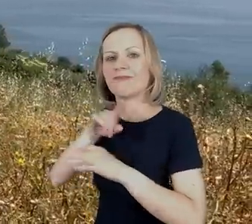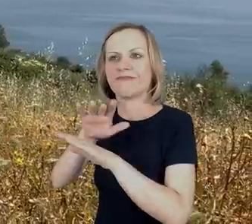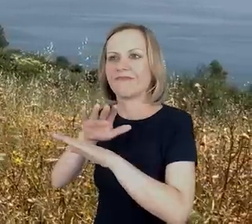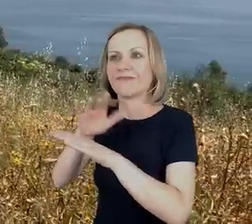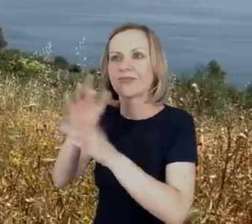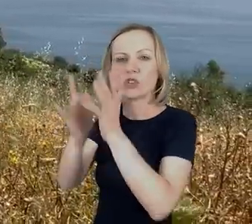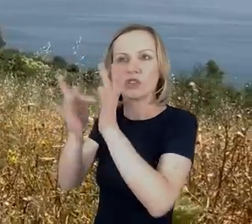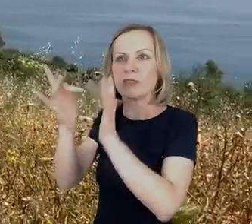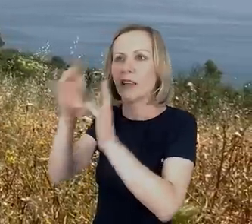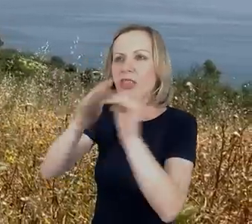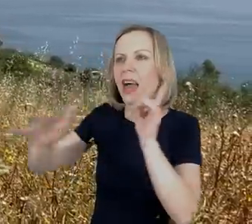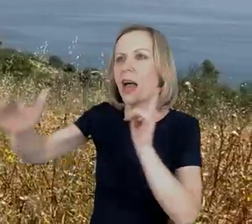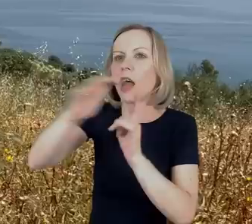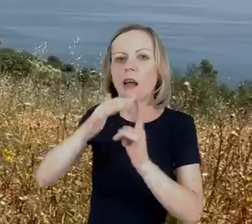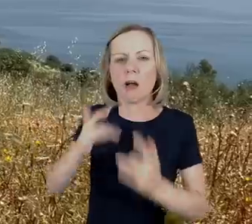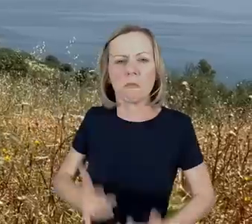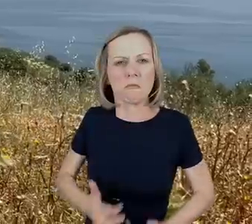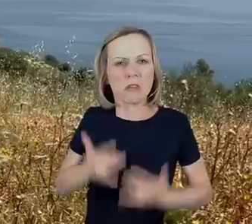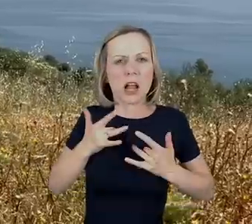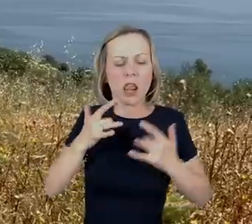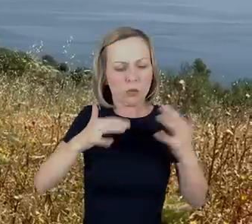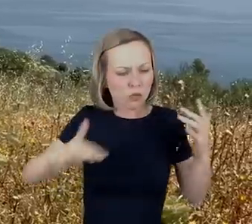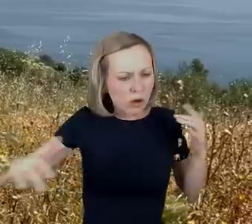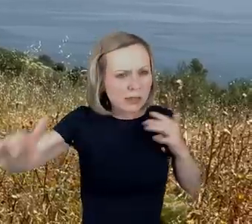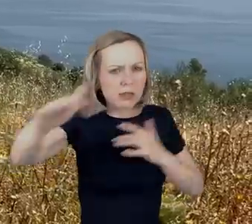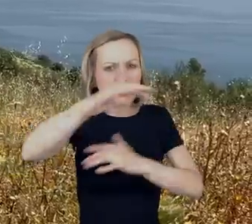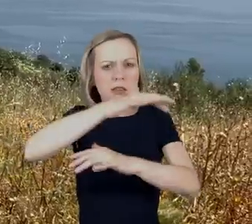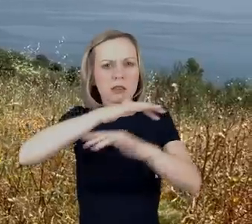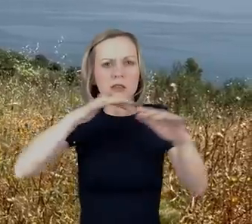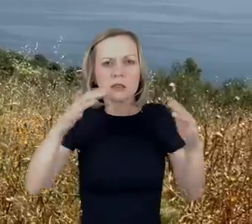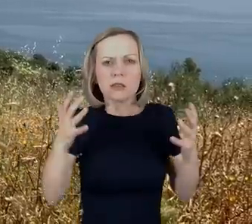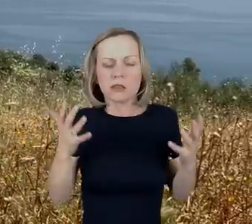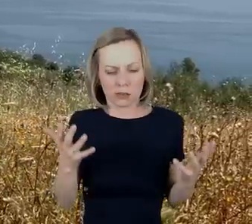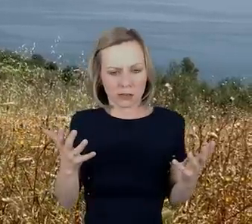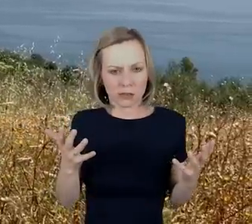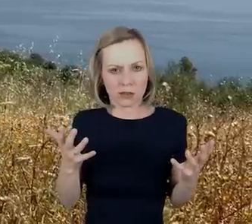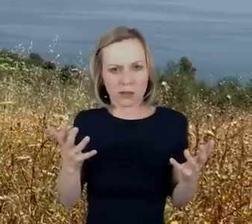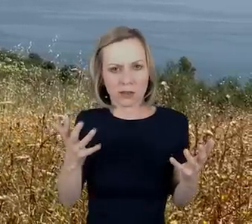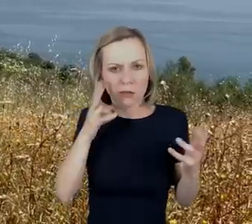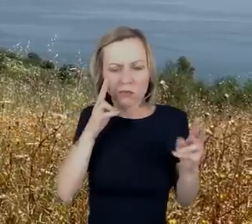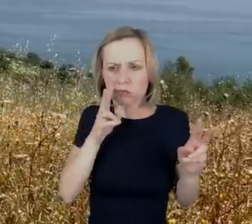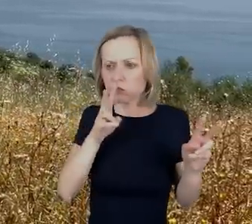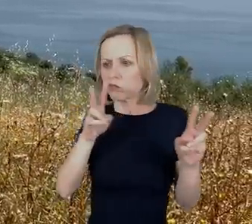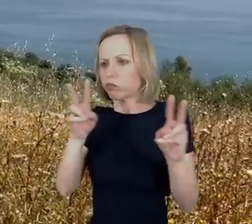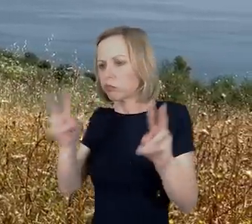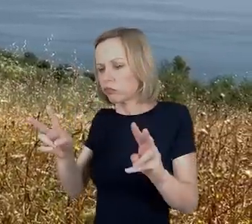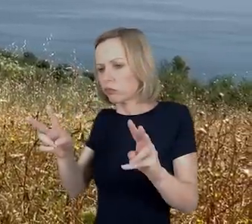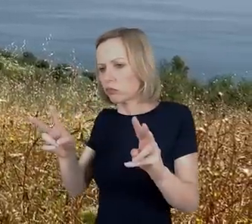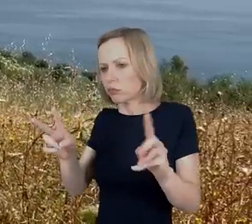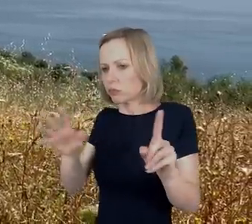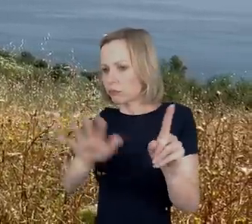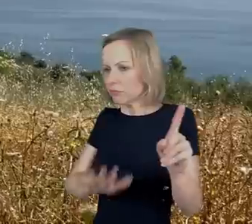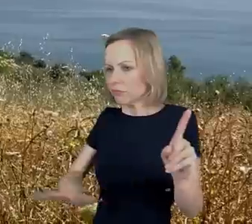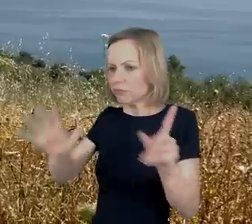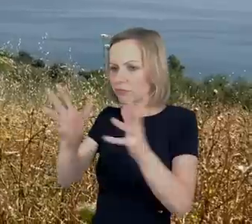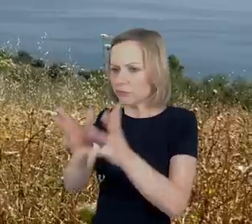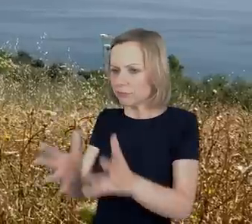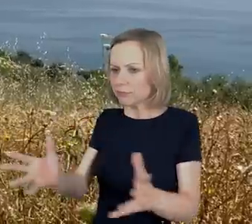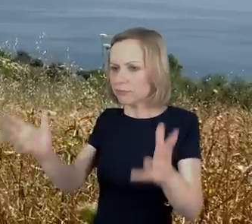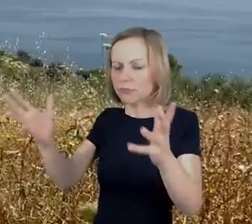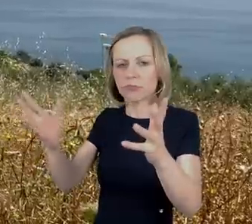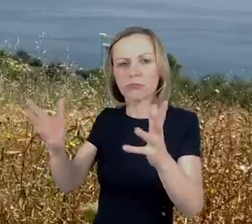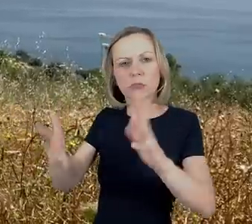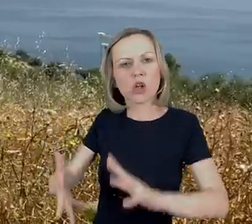sweats, whispers Christ's presence. And the call to turn and look out into the